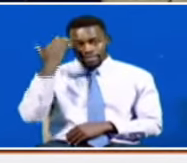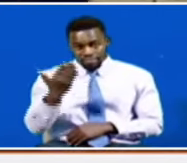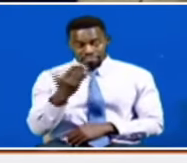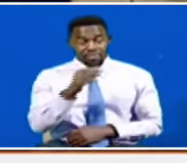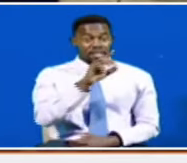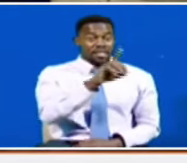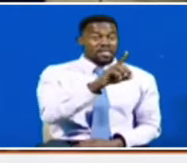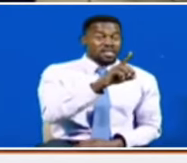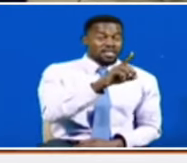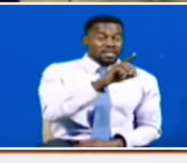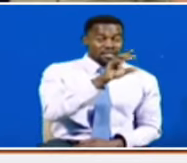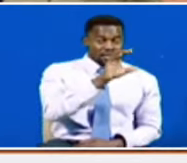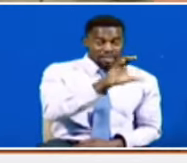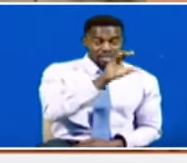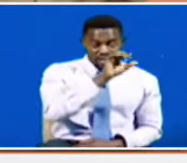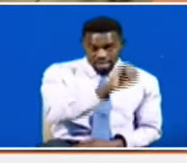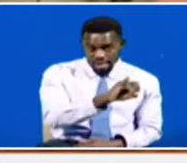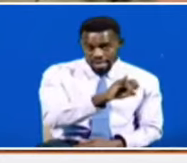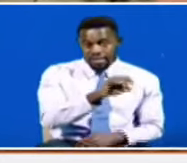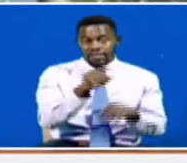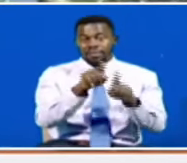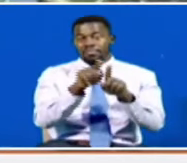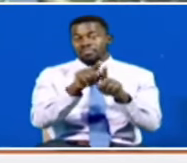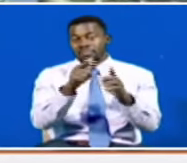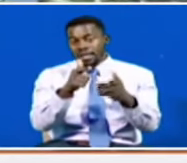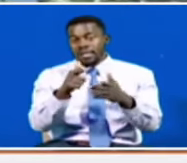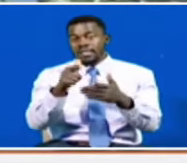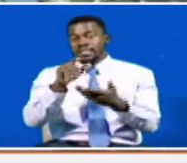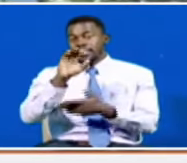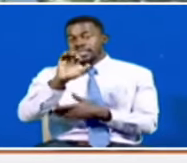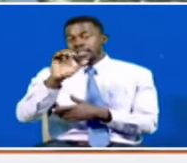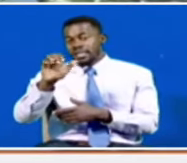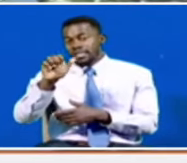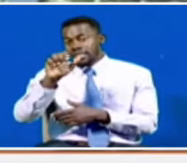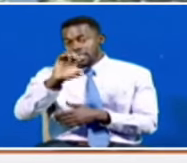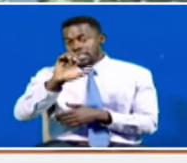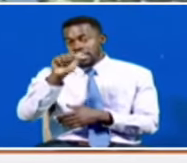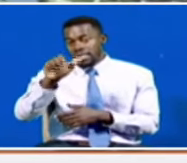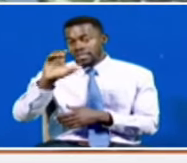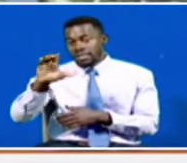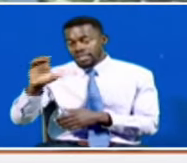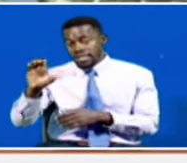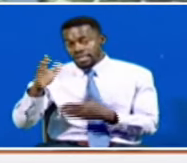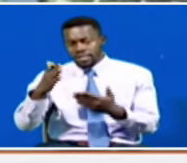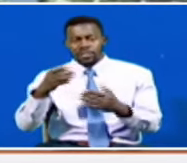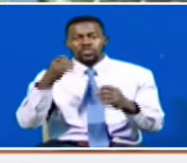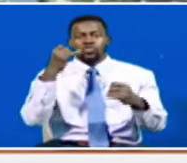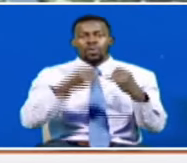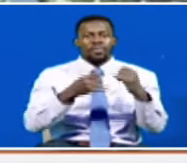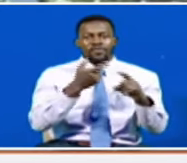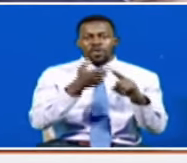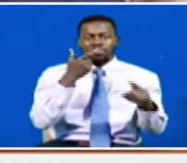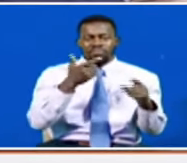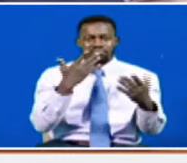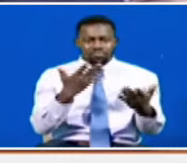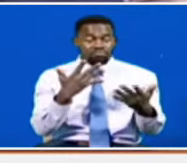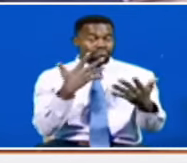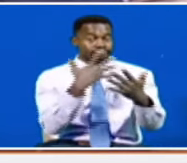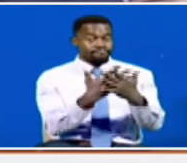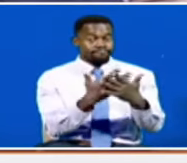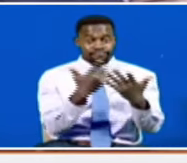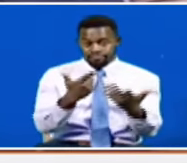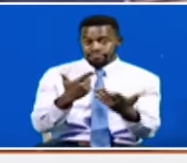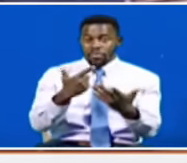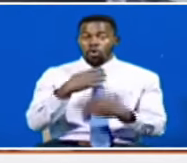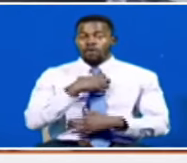Police, DCI, and Ethics and Anti-Corruption Commission from arresting the former county boss and his associates as directed